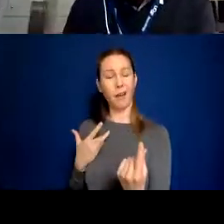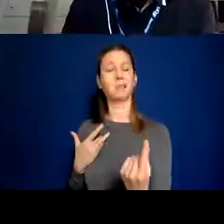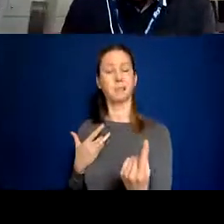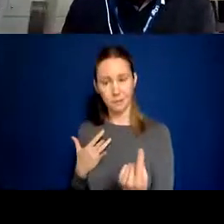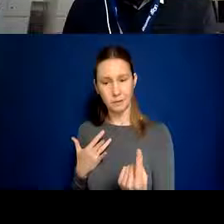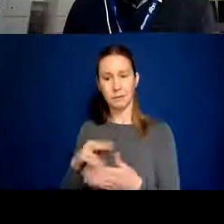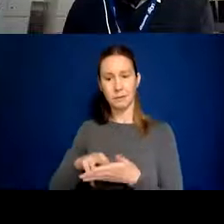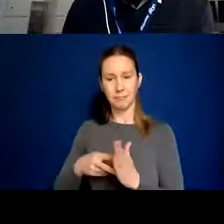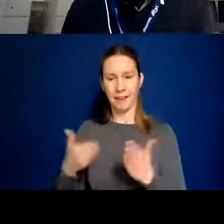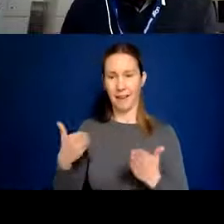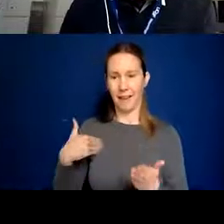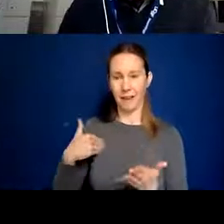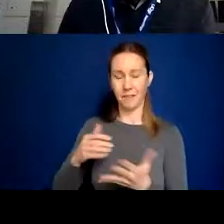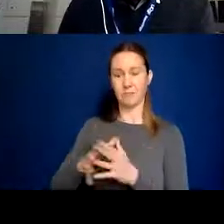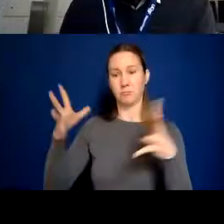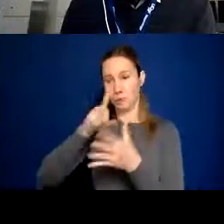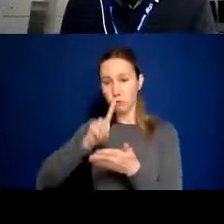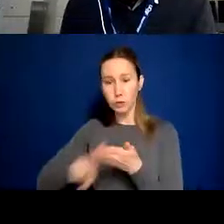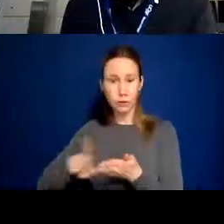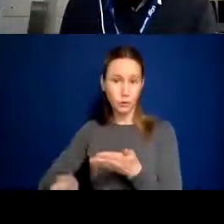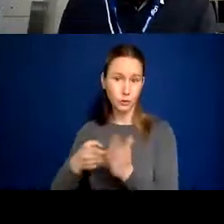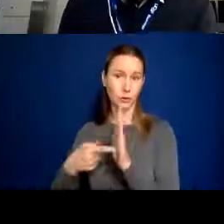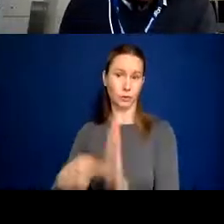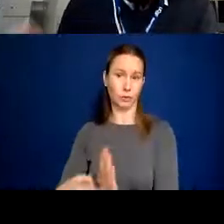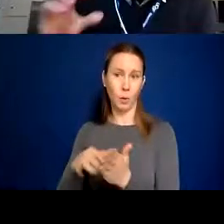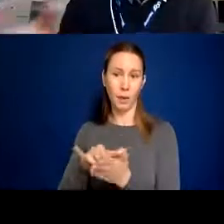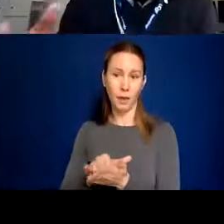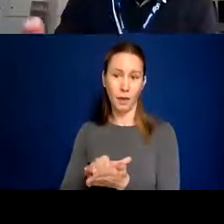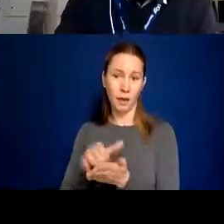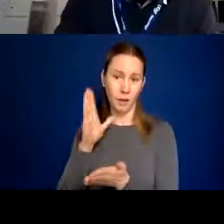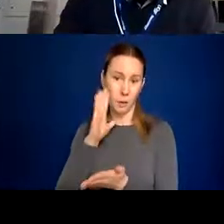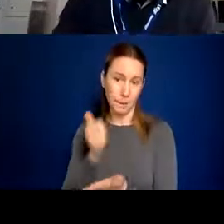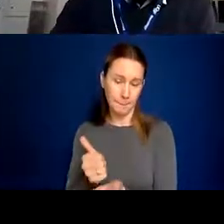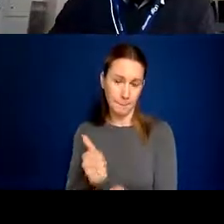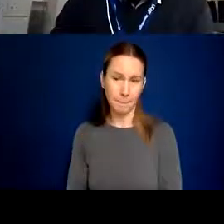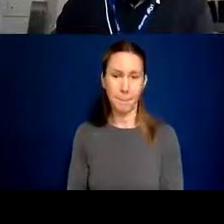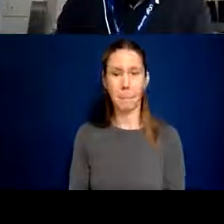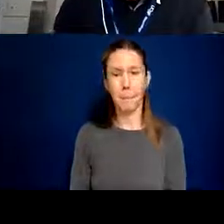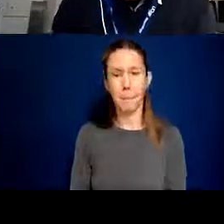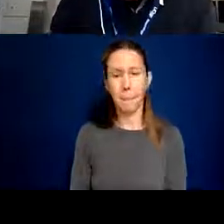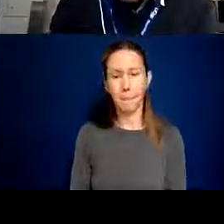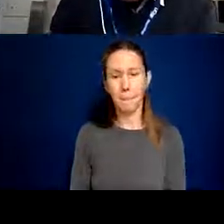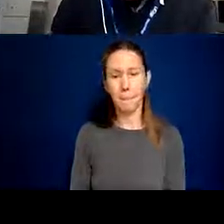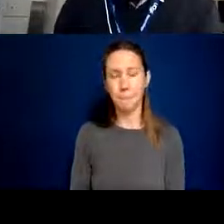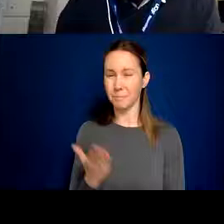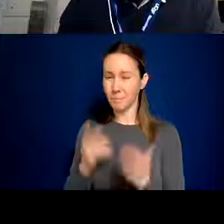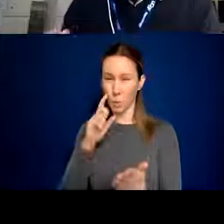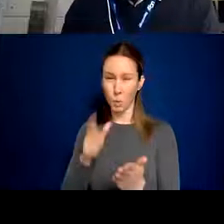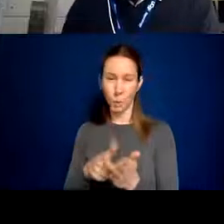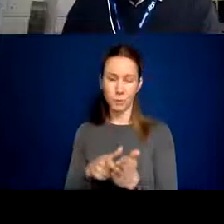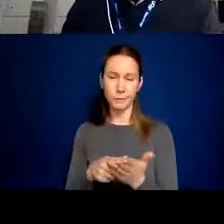of literature around this and techniques that they don't have this, as you notice, the